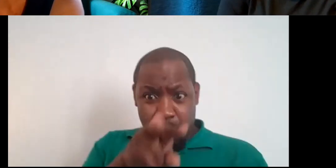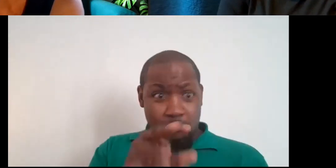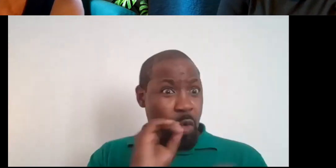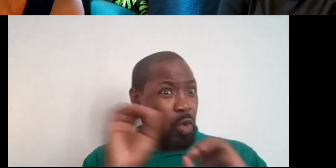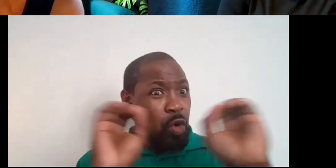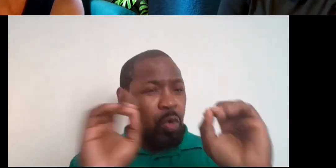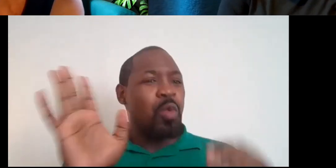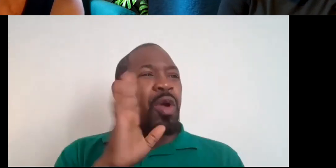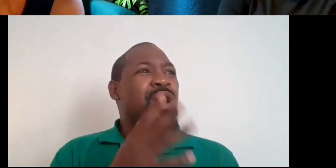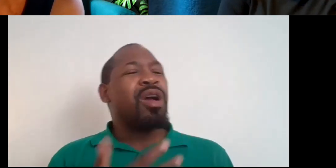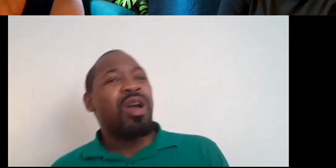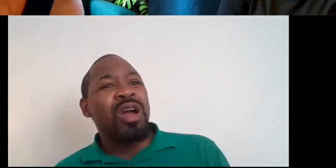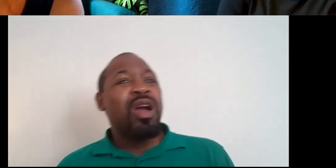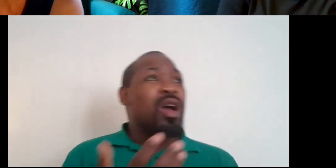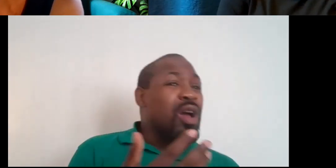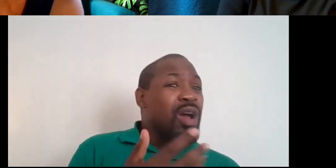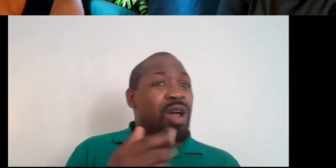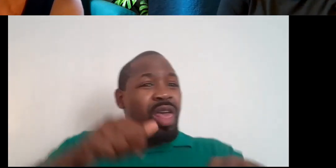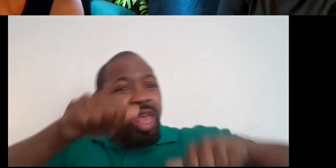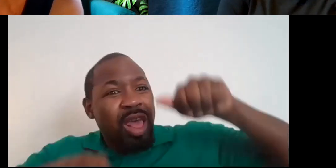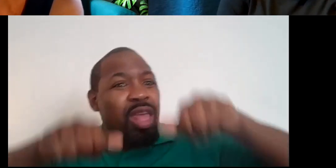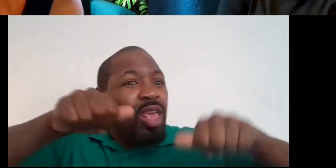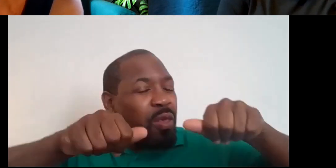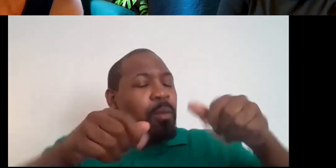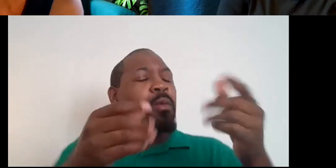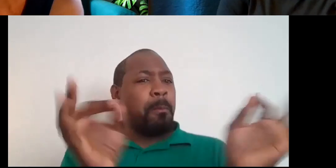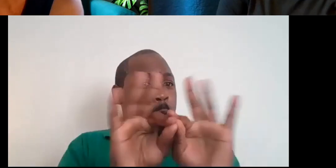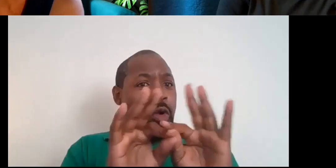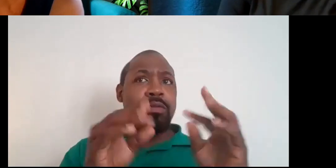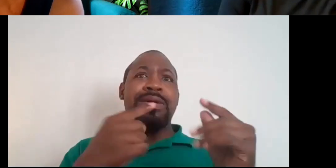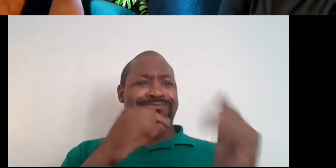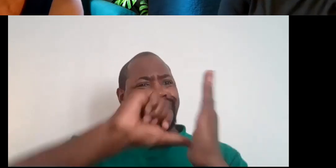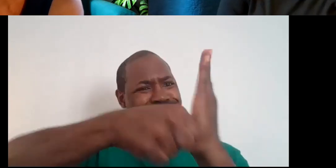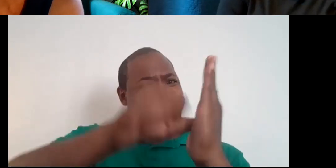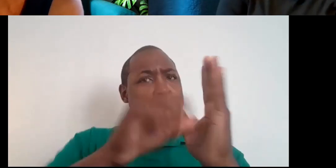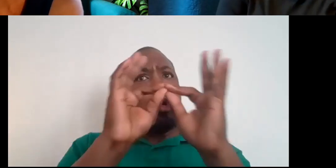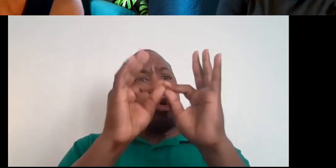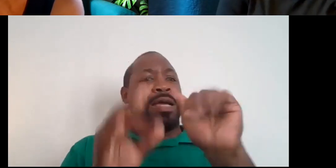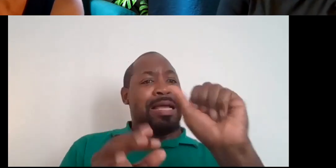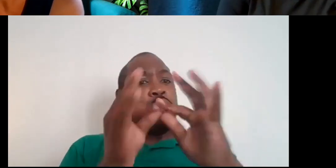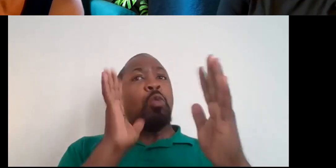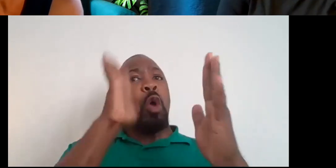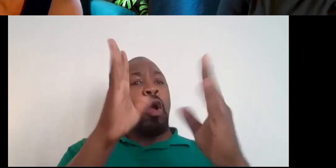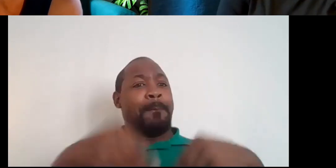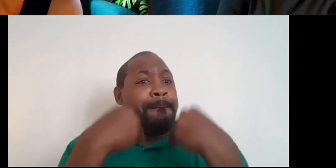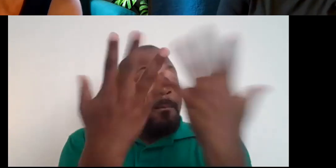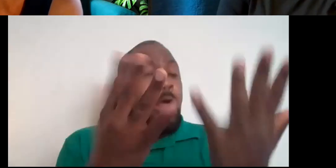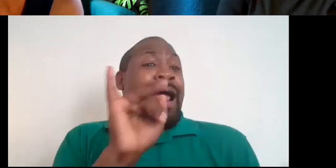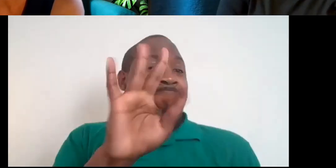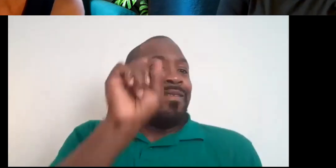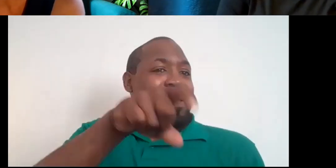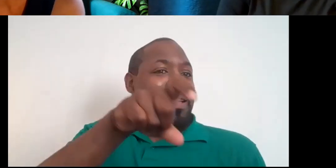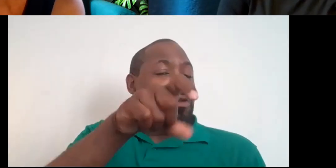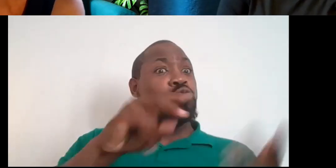going to be an interpreter there, if not, then they're like, I don't know if I want to go. But it's so important